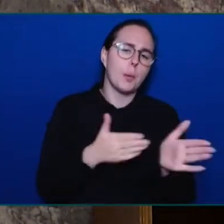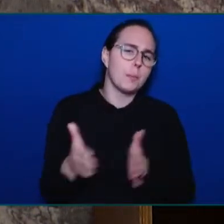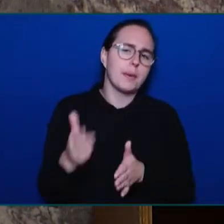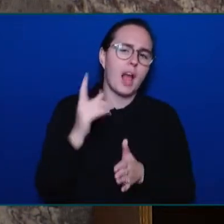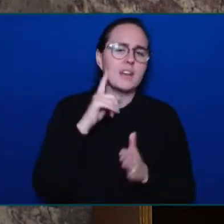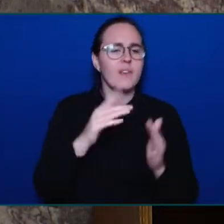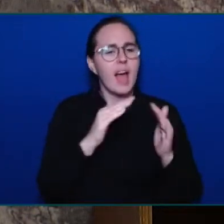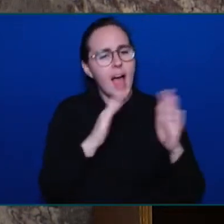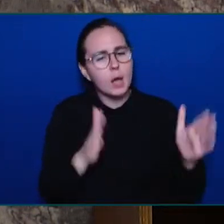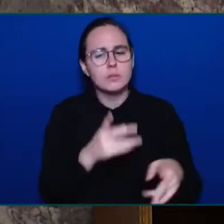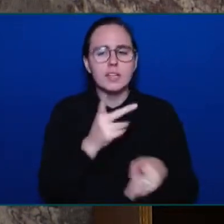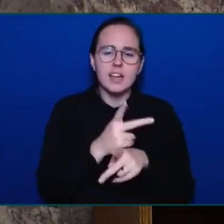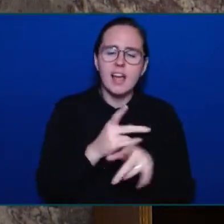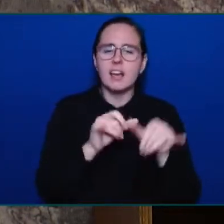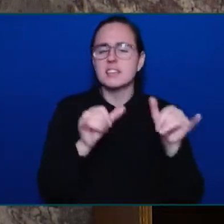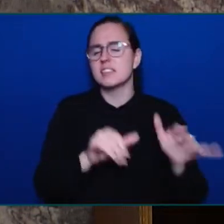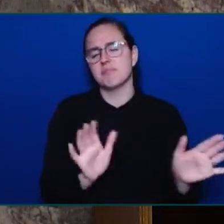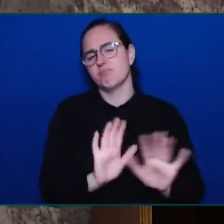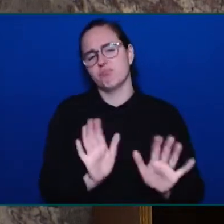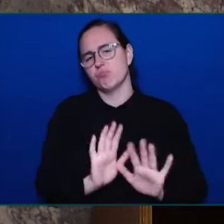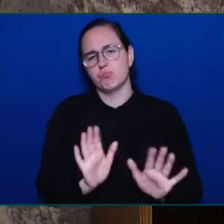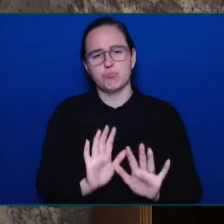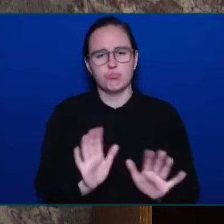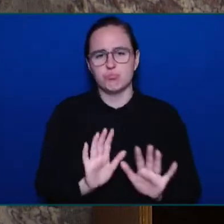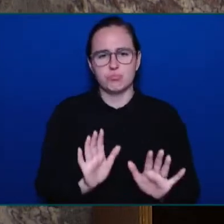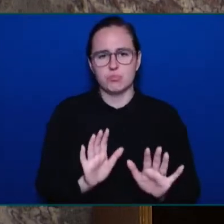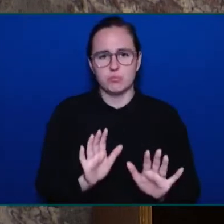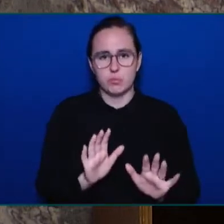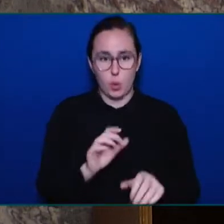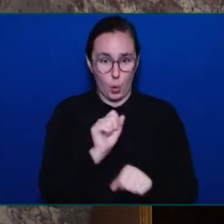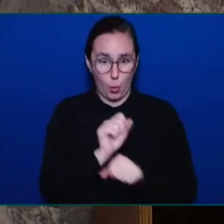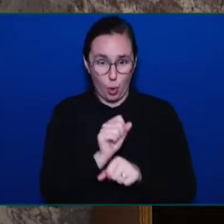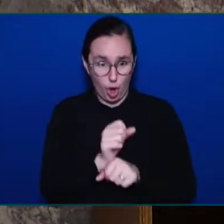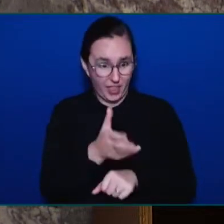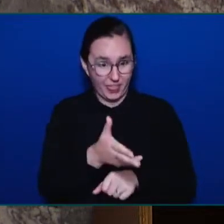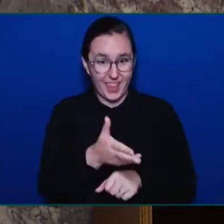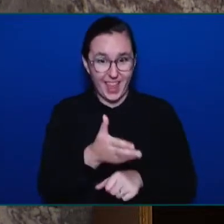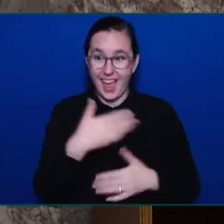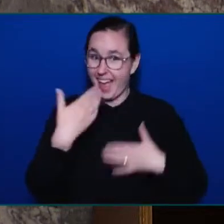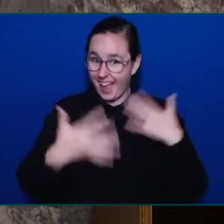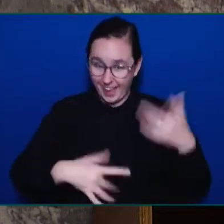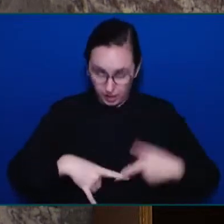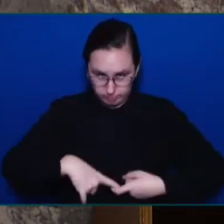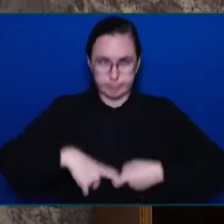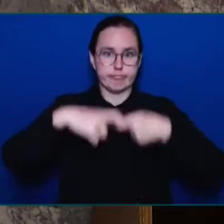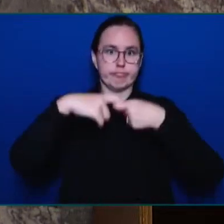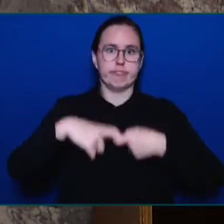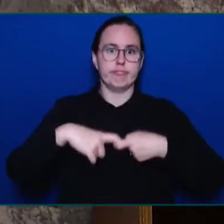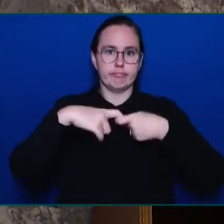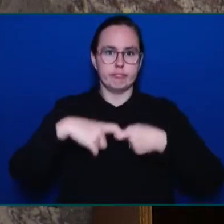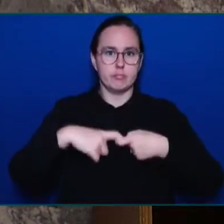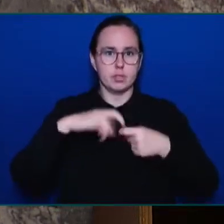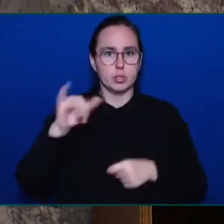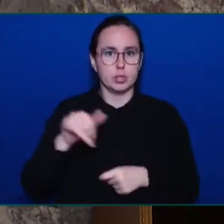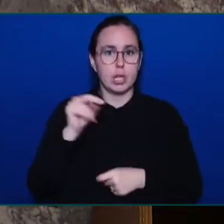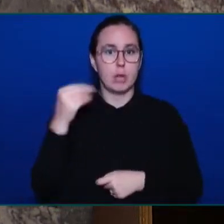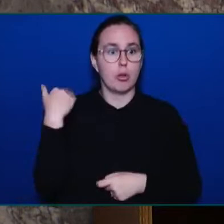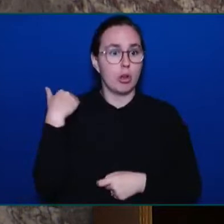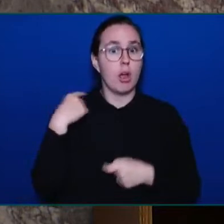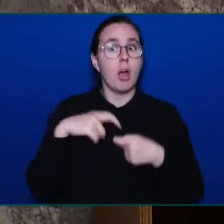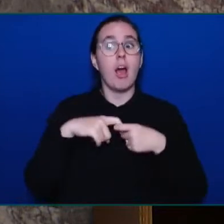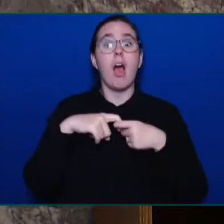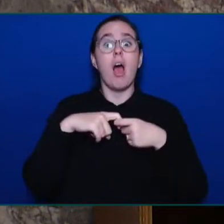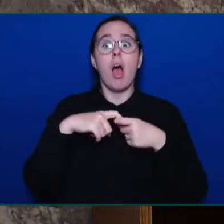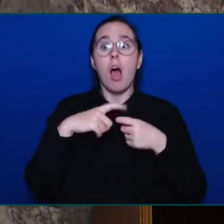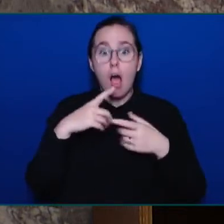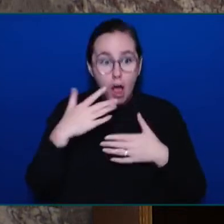January, and there isn't even a timeline for resuming work. Riverview is stalled. BC Housing is a complete